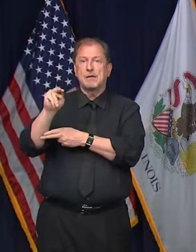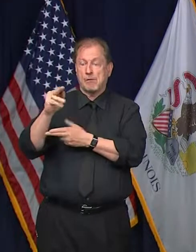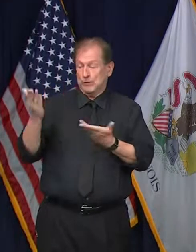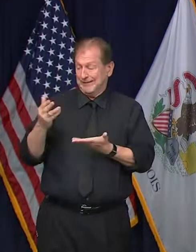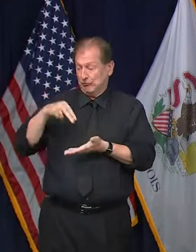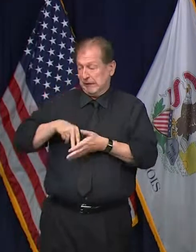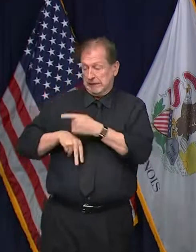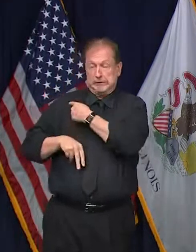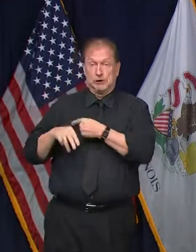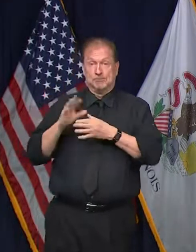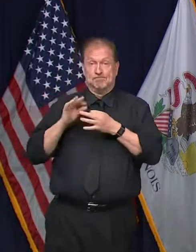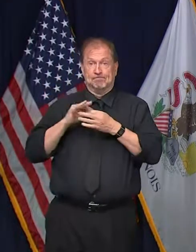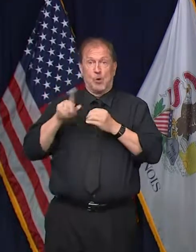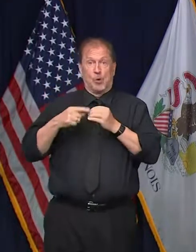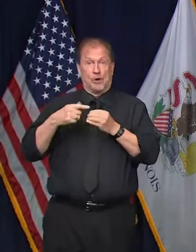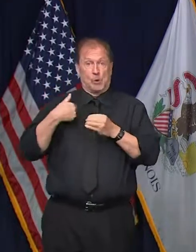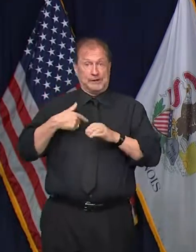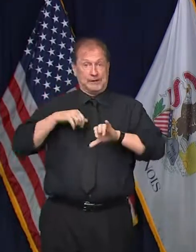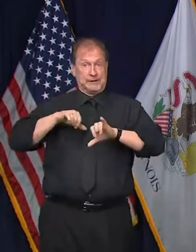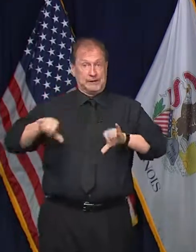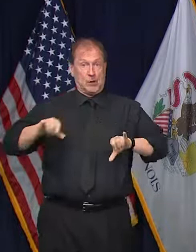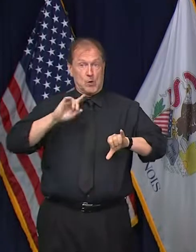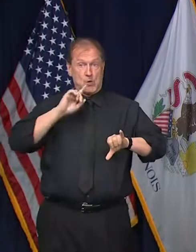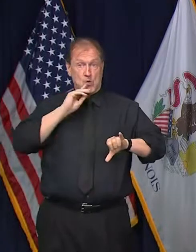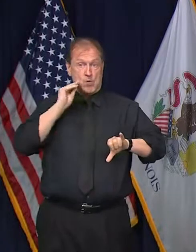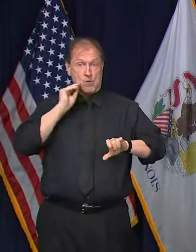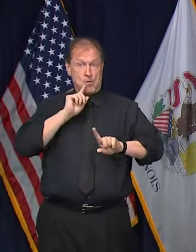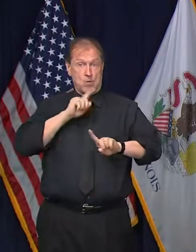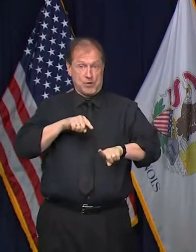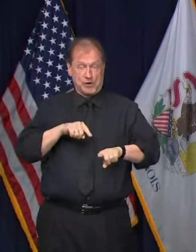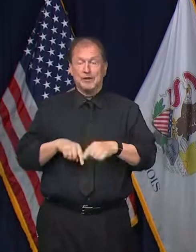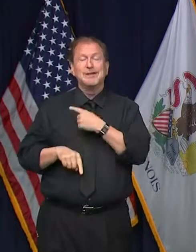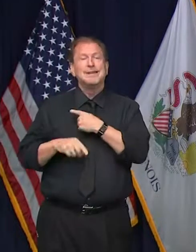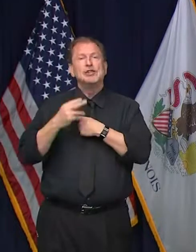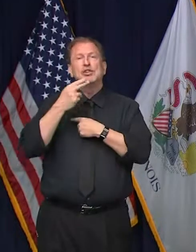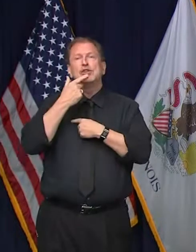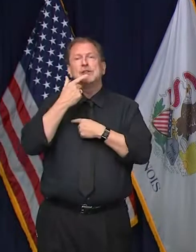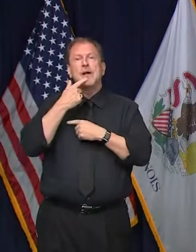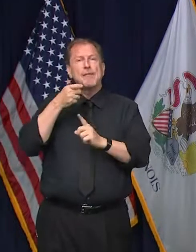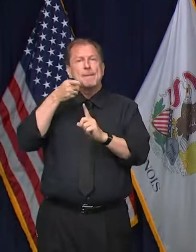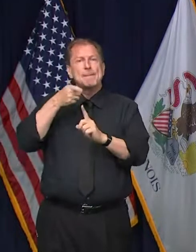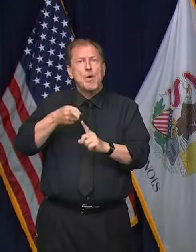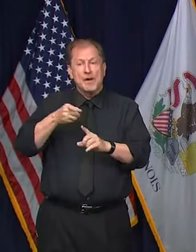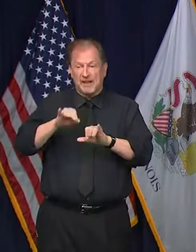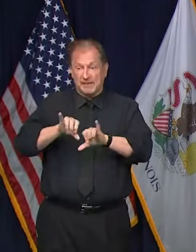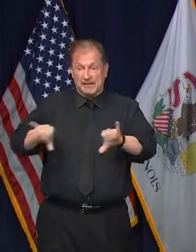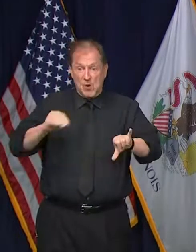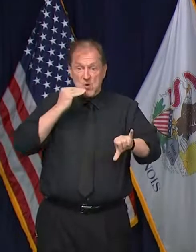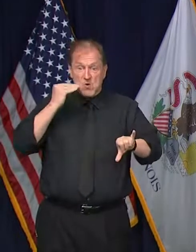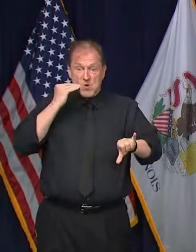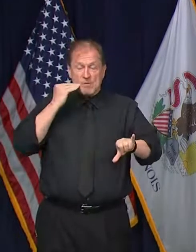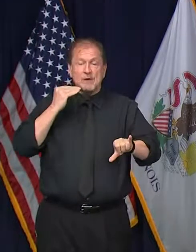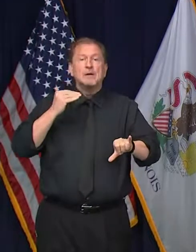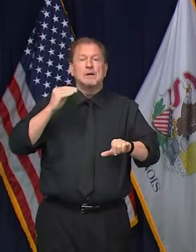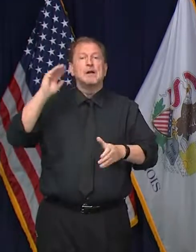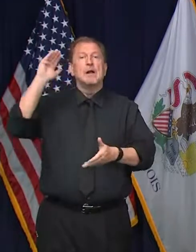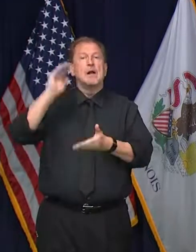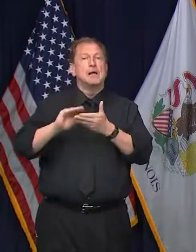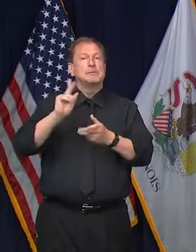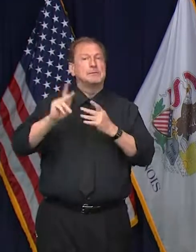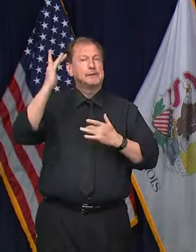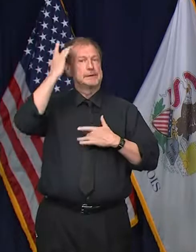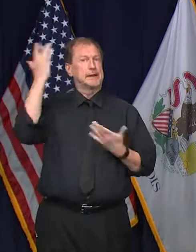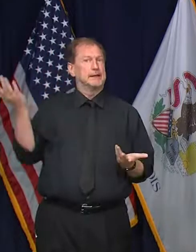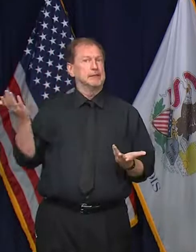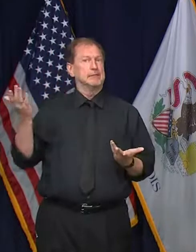which is, the consequence of all the work that we did is nothing will happen. And so, yeah, I understand his point.